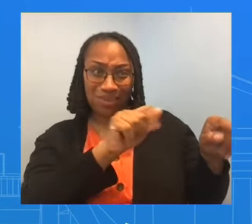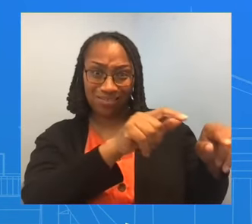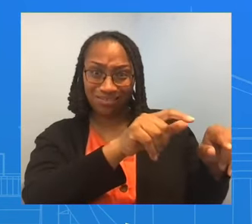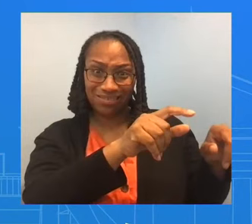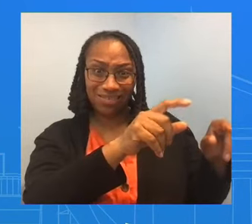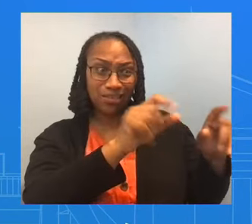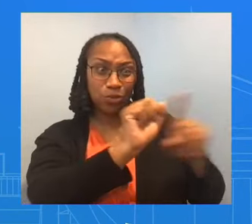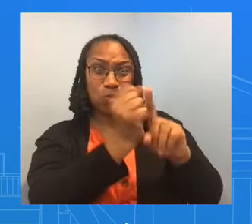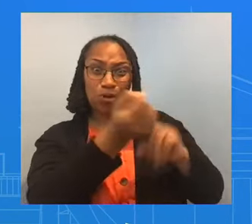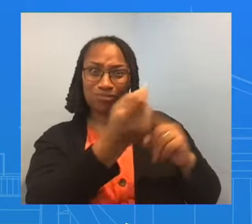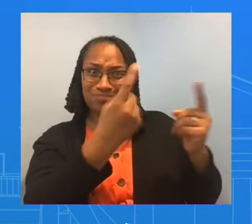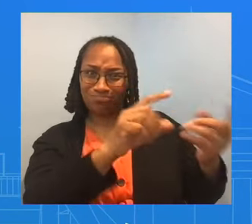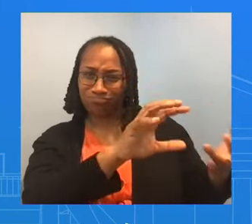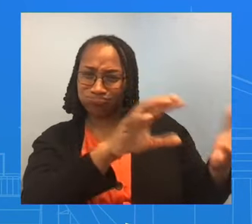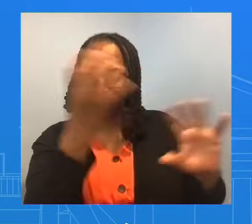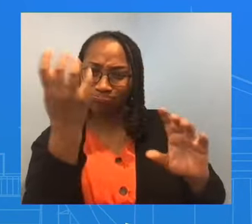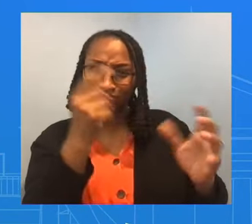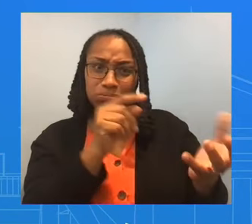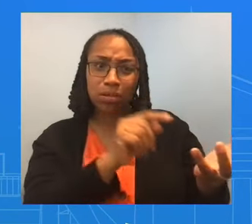with the Japanese government here